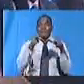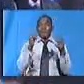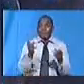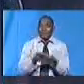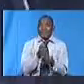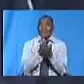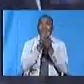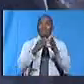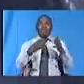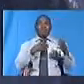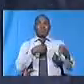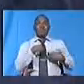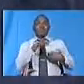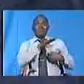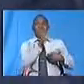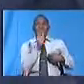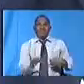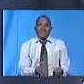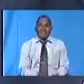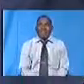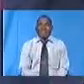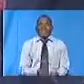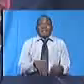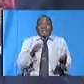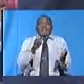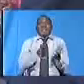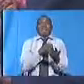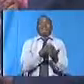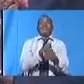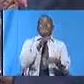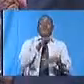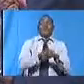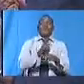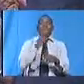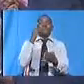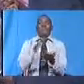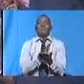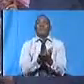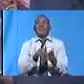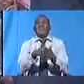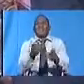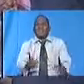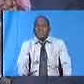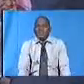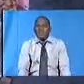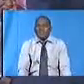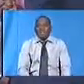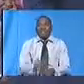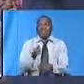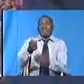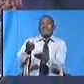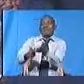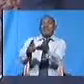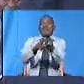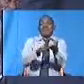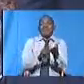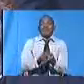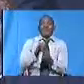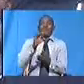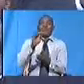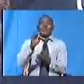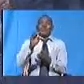They say the evidence is on the face of the pink sheet by virtue of entries in column